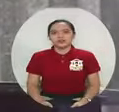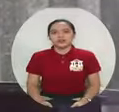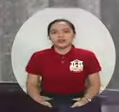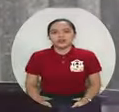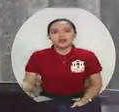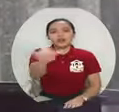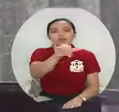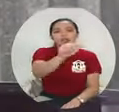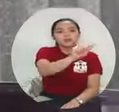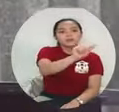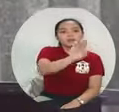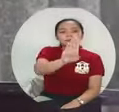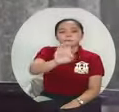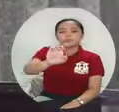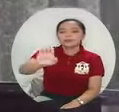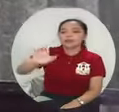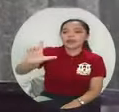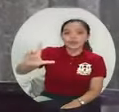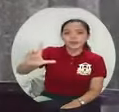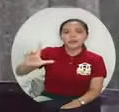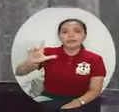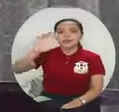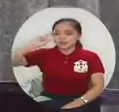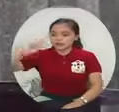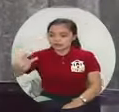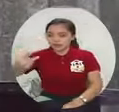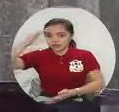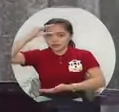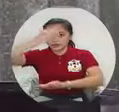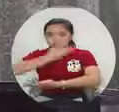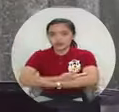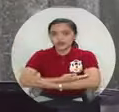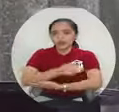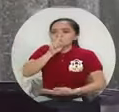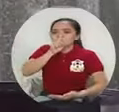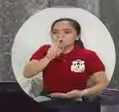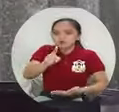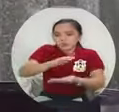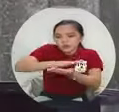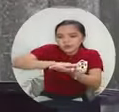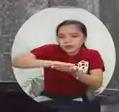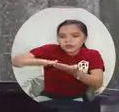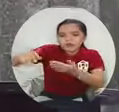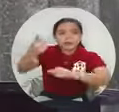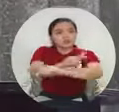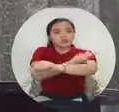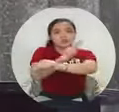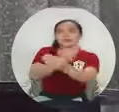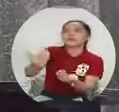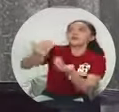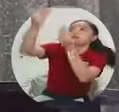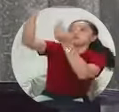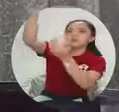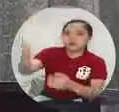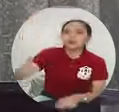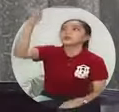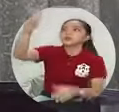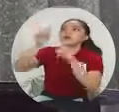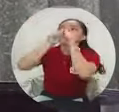contrasted by the rebuke and discipline God has given to Cain for not doing